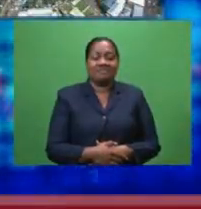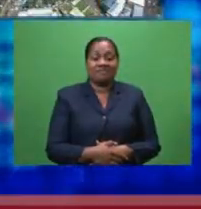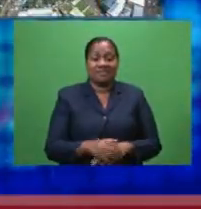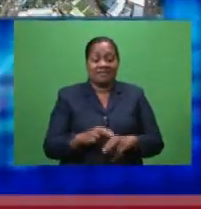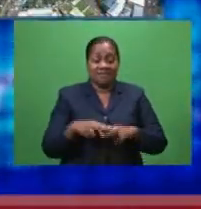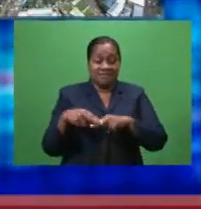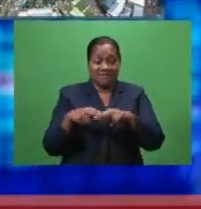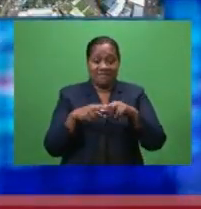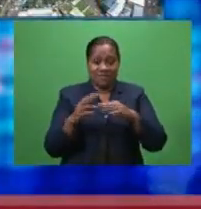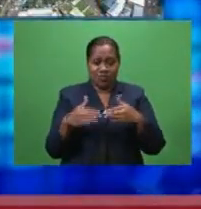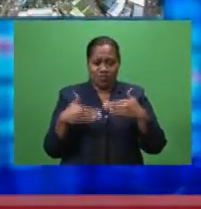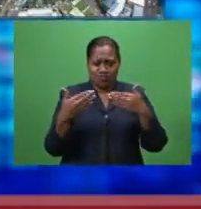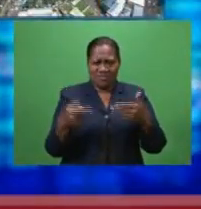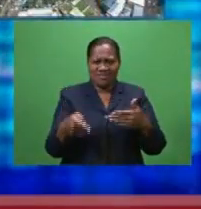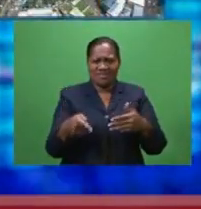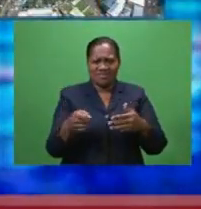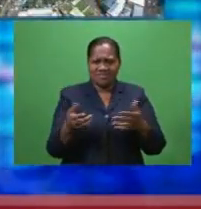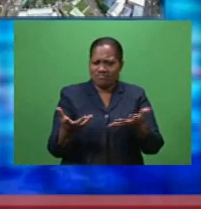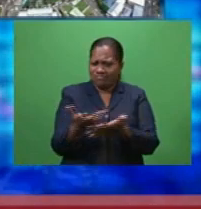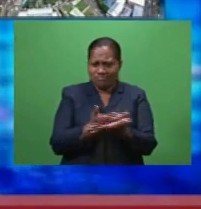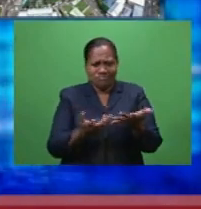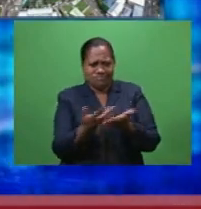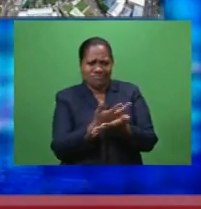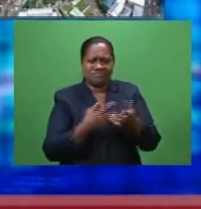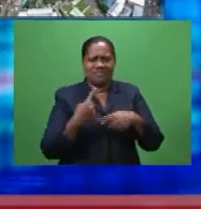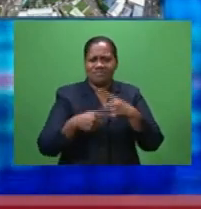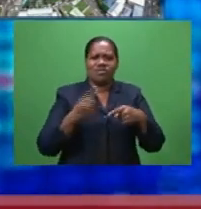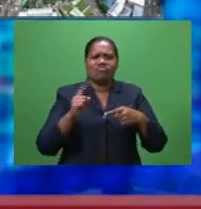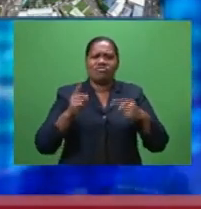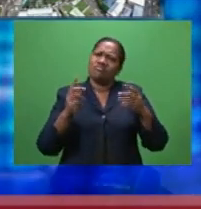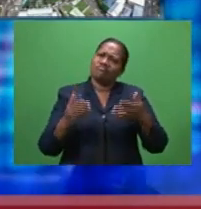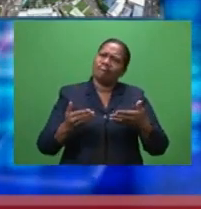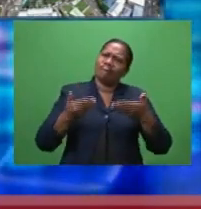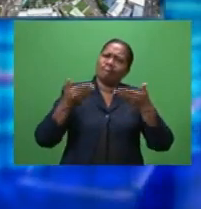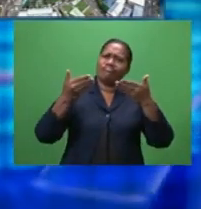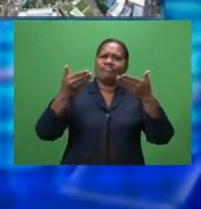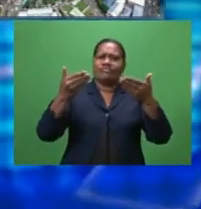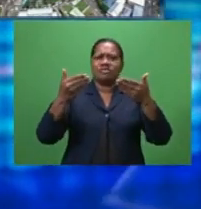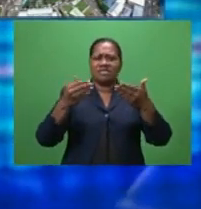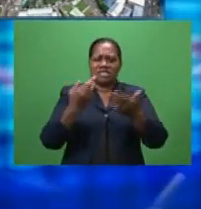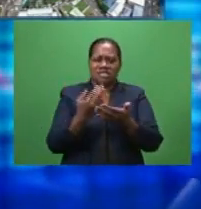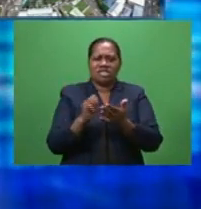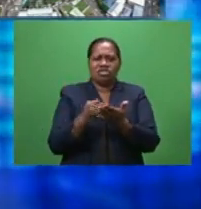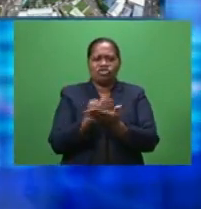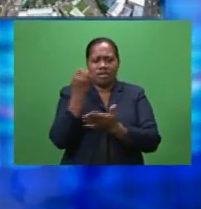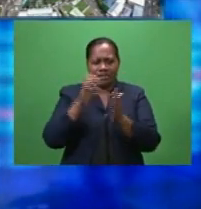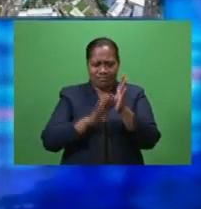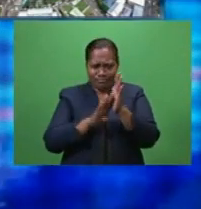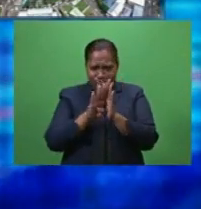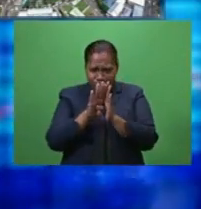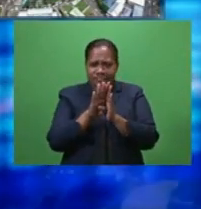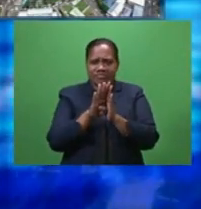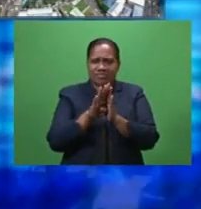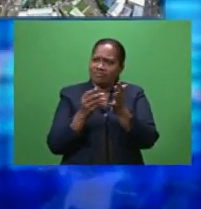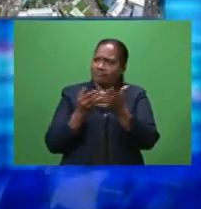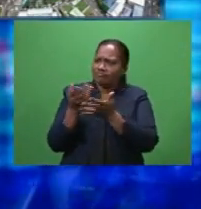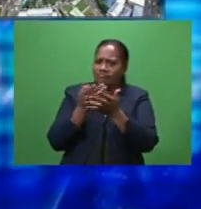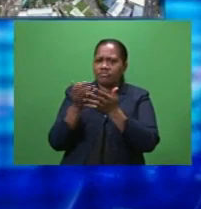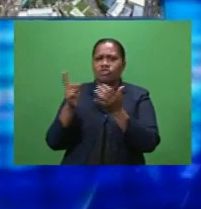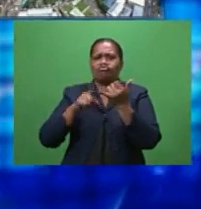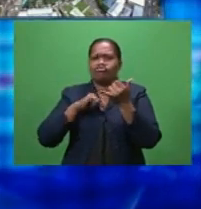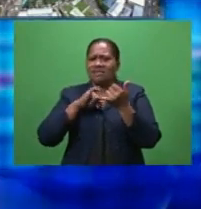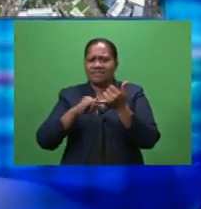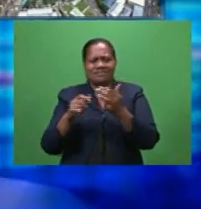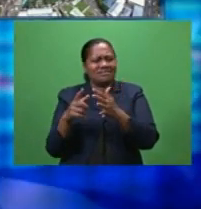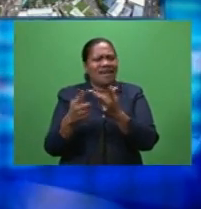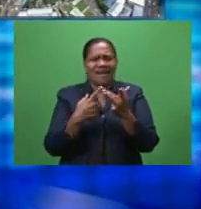Fiji Forward Series roundtable discussion about promoting economic recovery is aimed at improving trade mission with the United States and other countries.